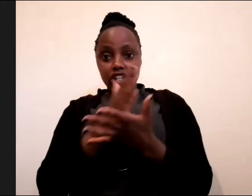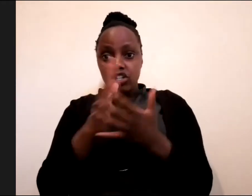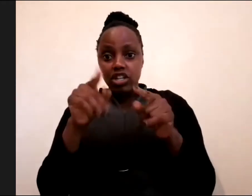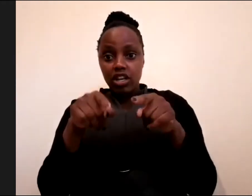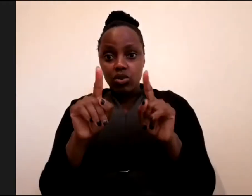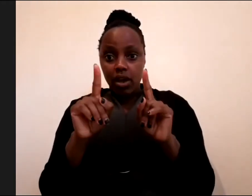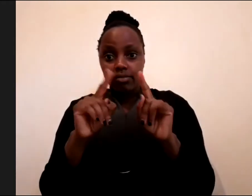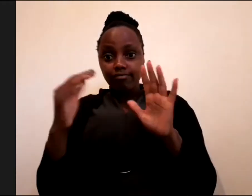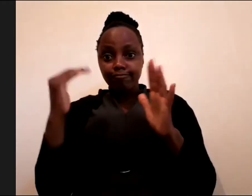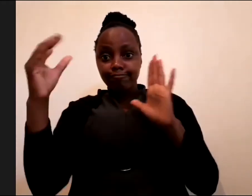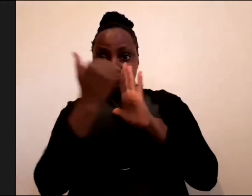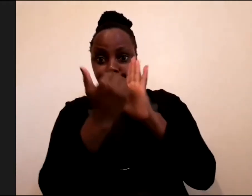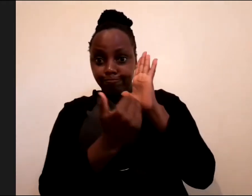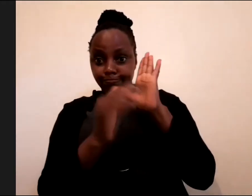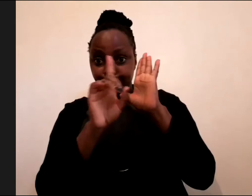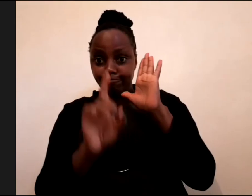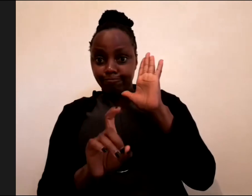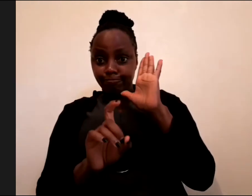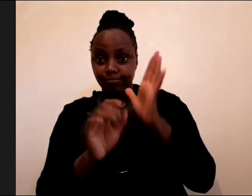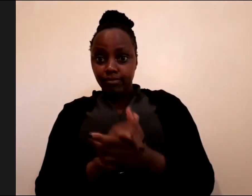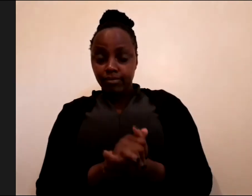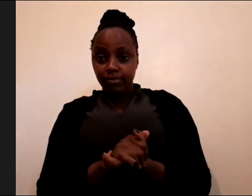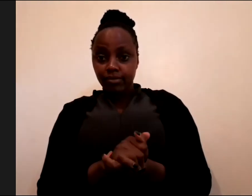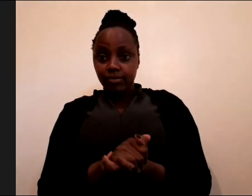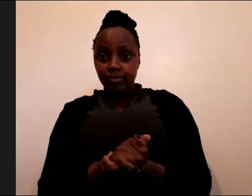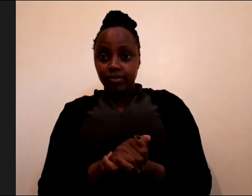screen with the presentation?